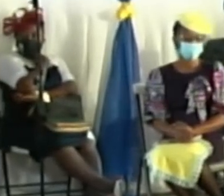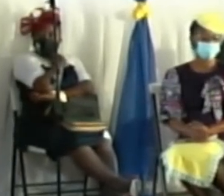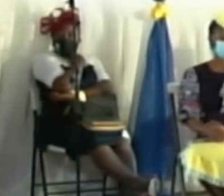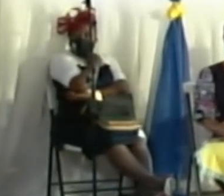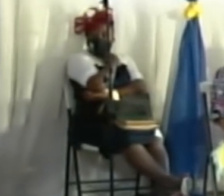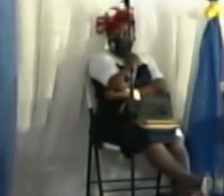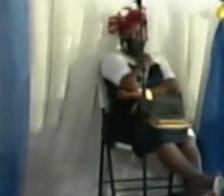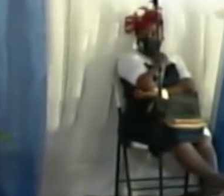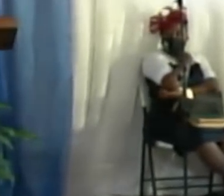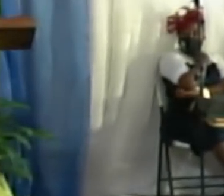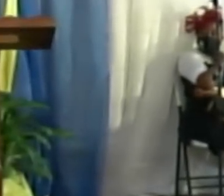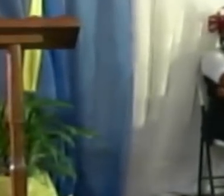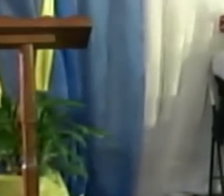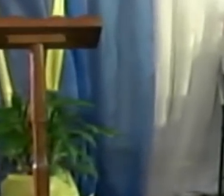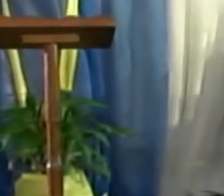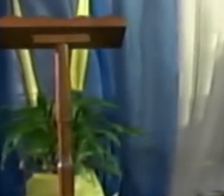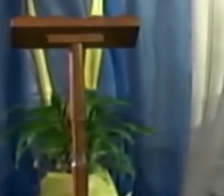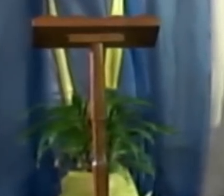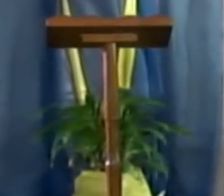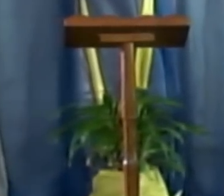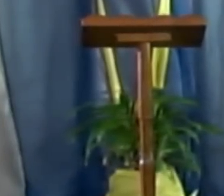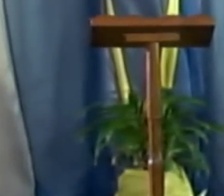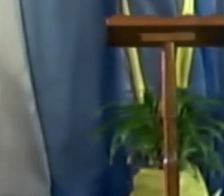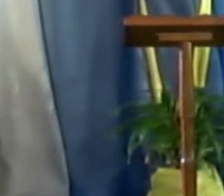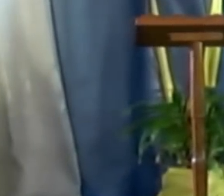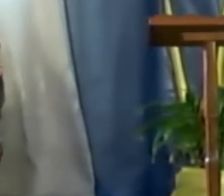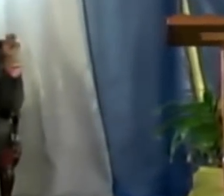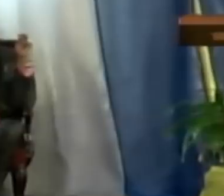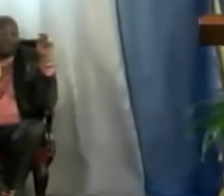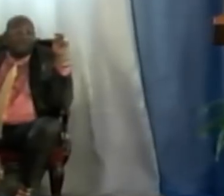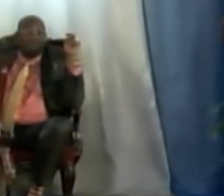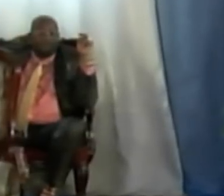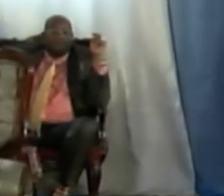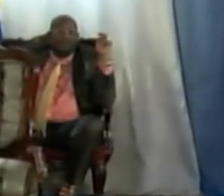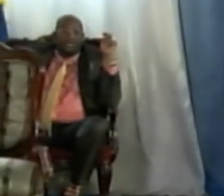happiness, peace.